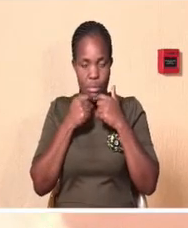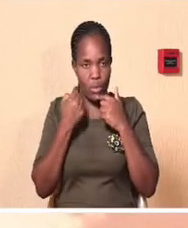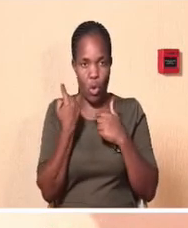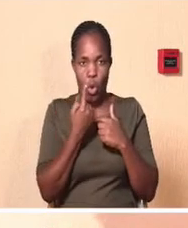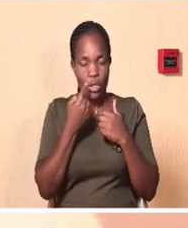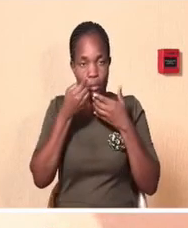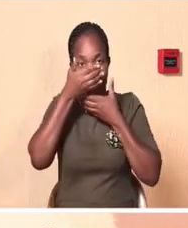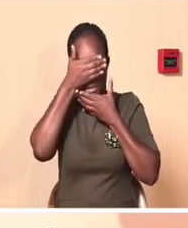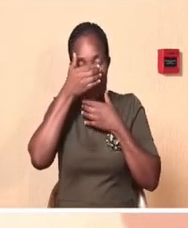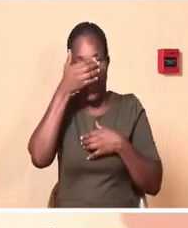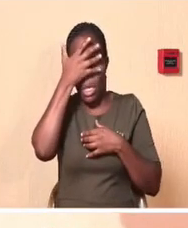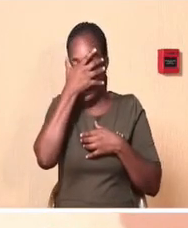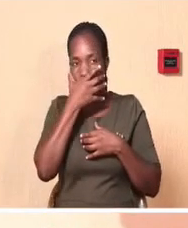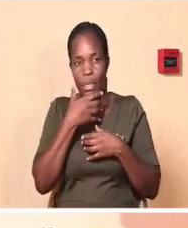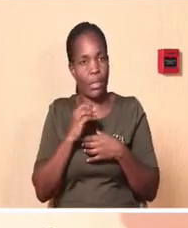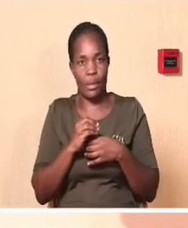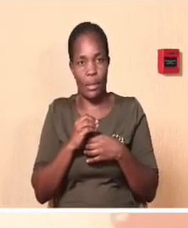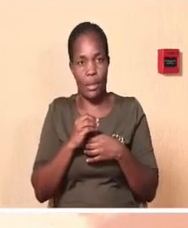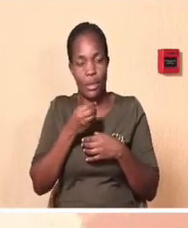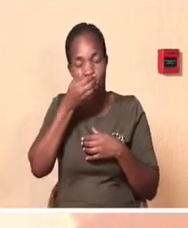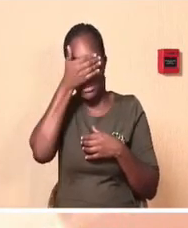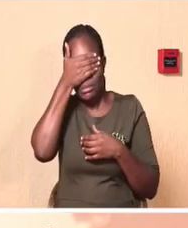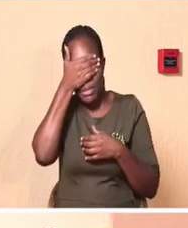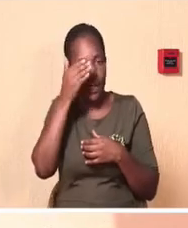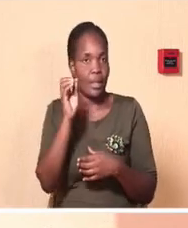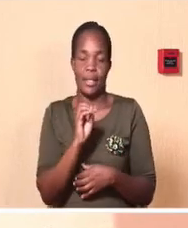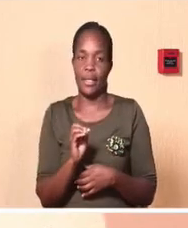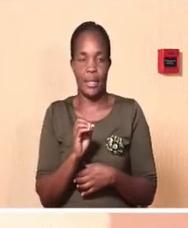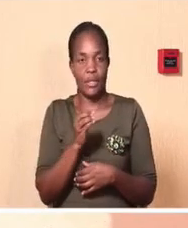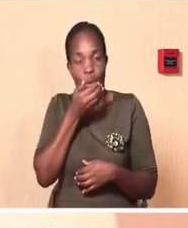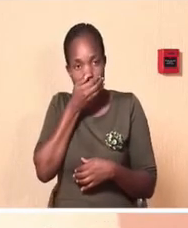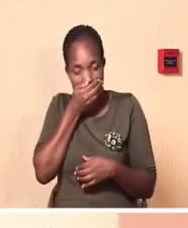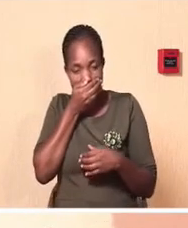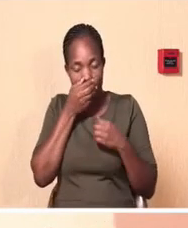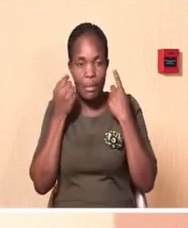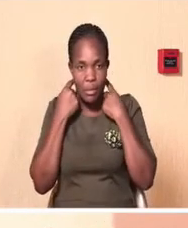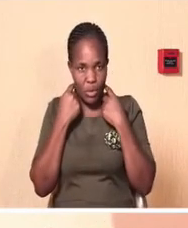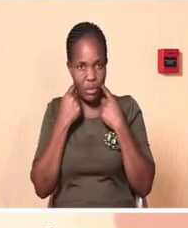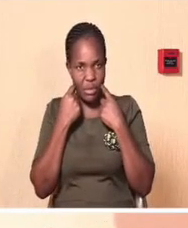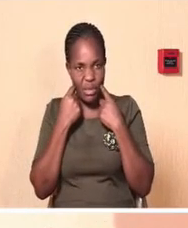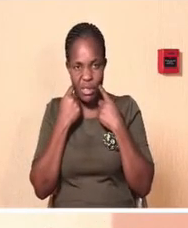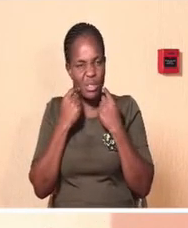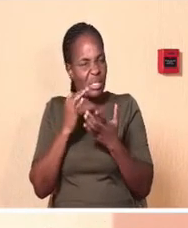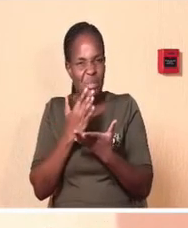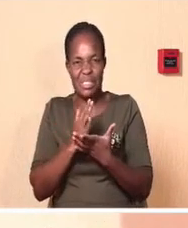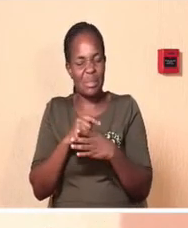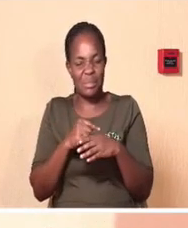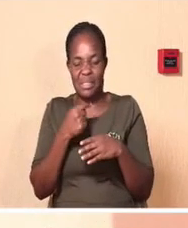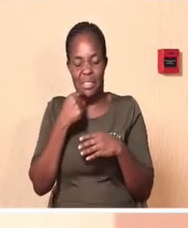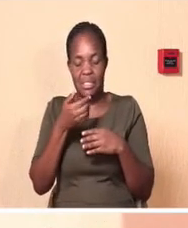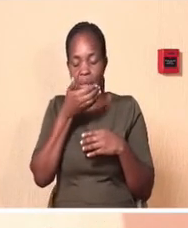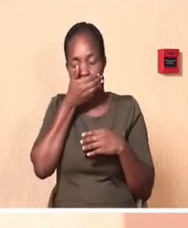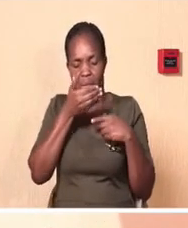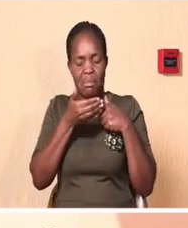wear the mask well, you are not benefiting from its protection.